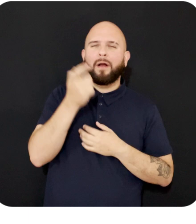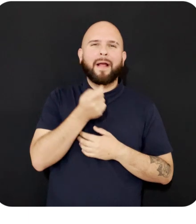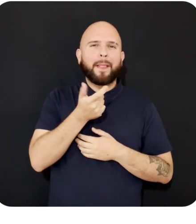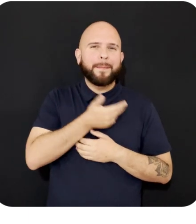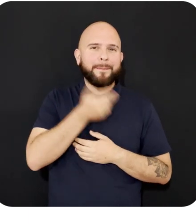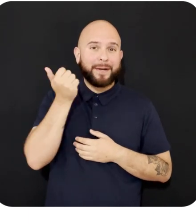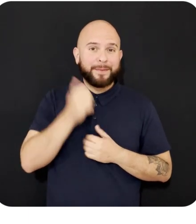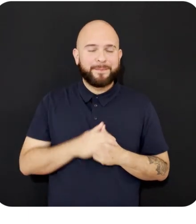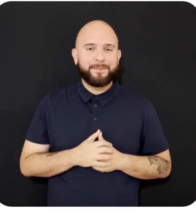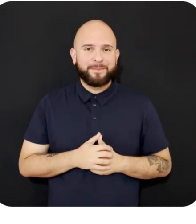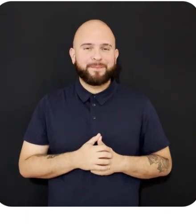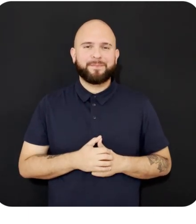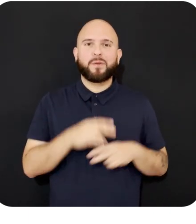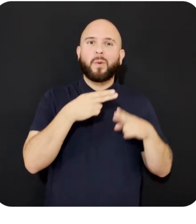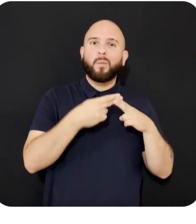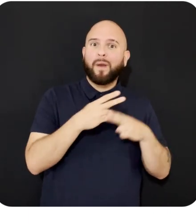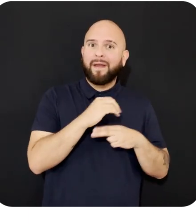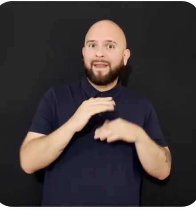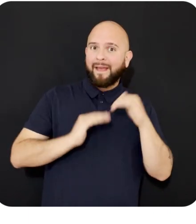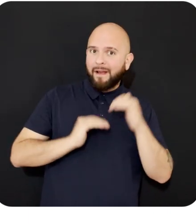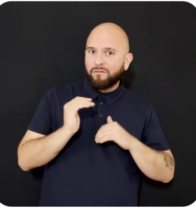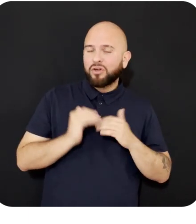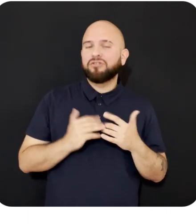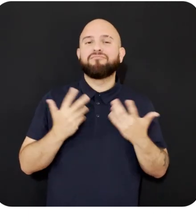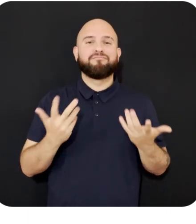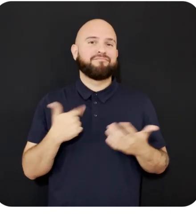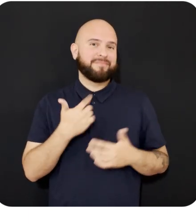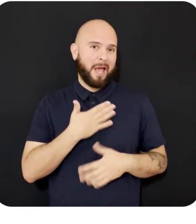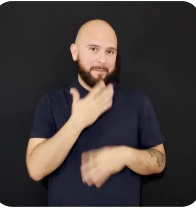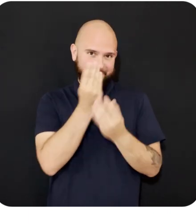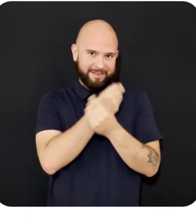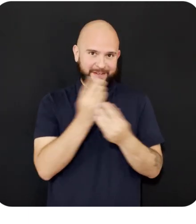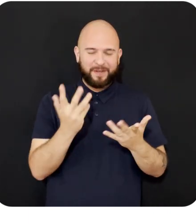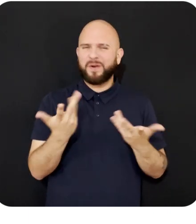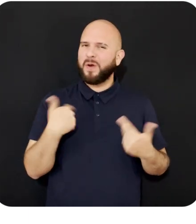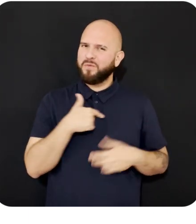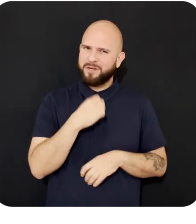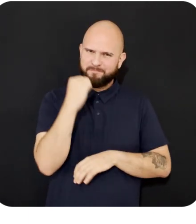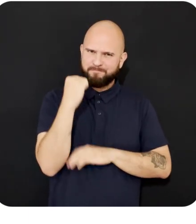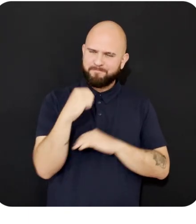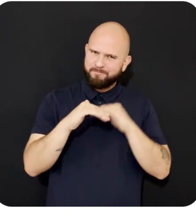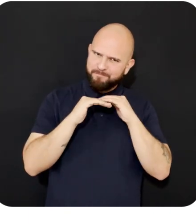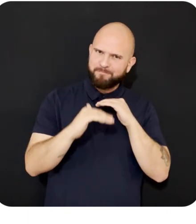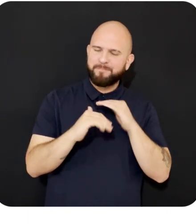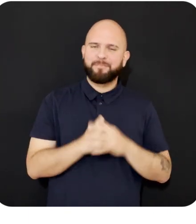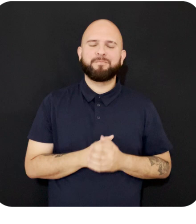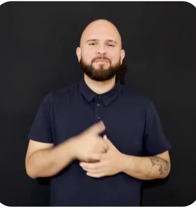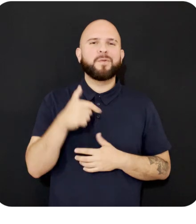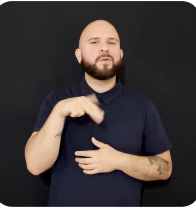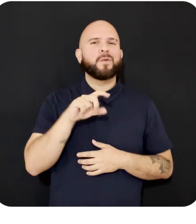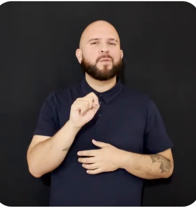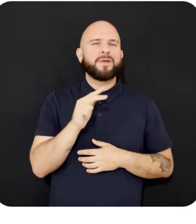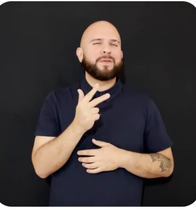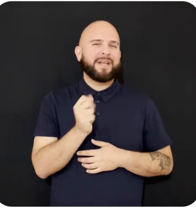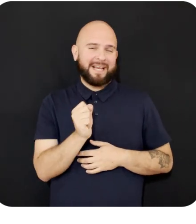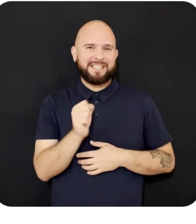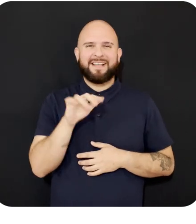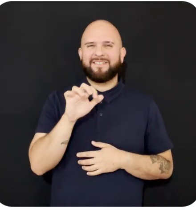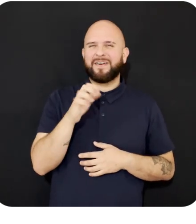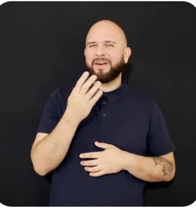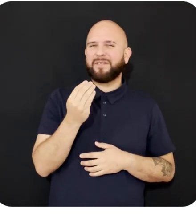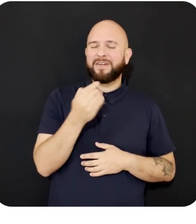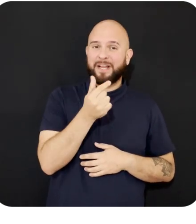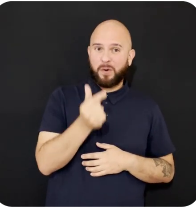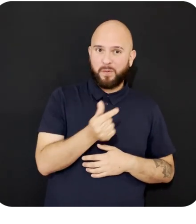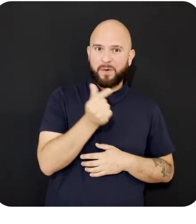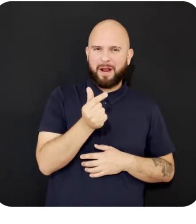better. In terms of weight and comfort, well, I'm happy to say we've held the line here. The Quest 3S at